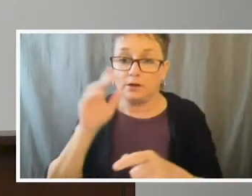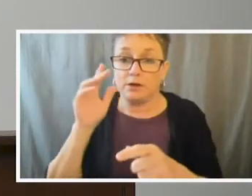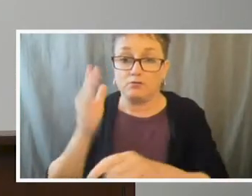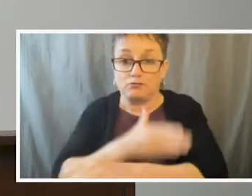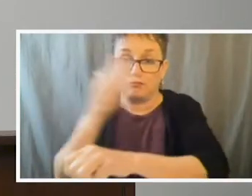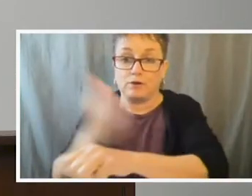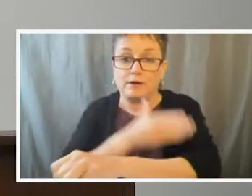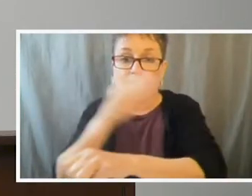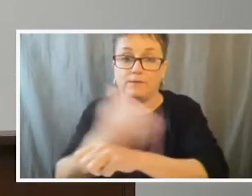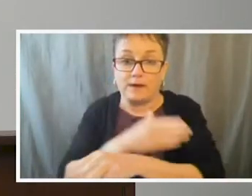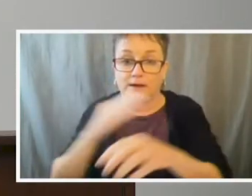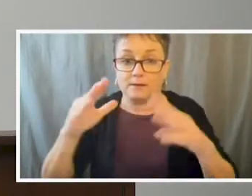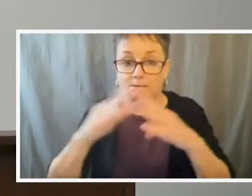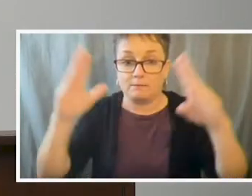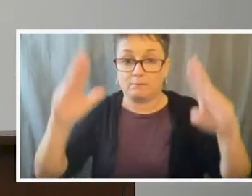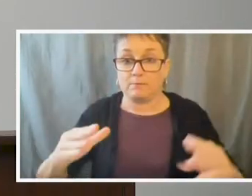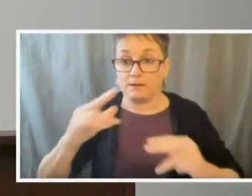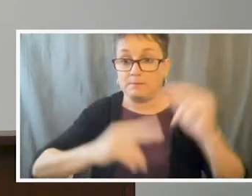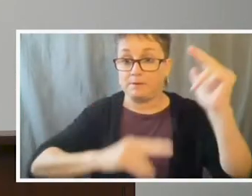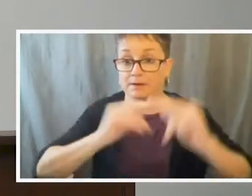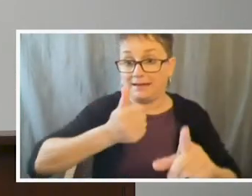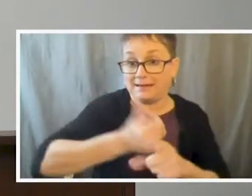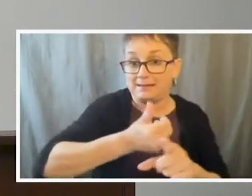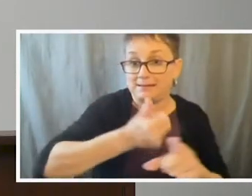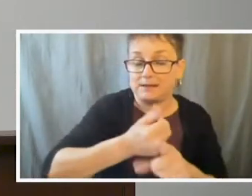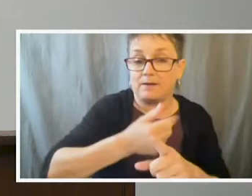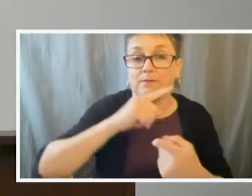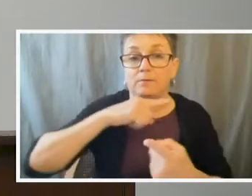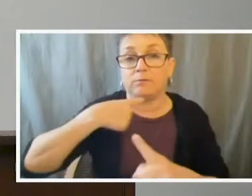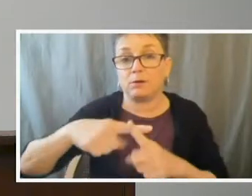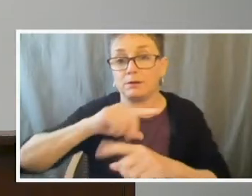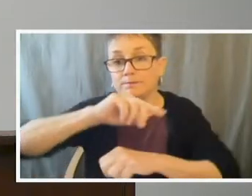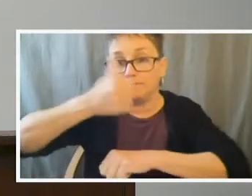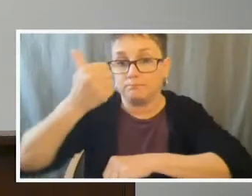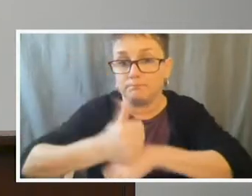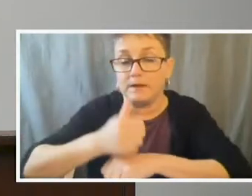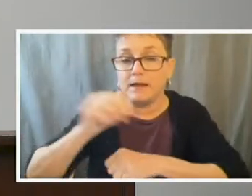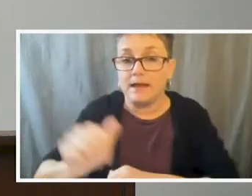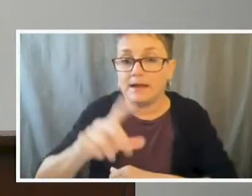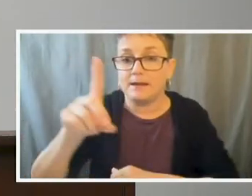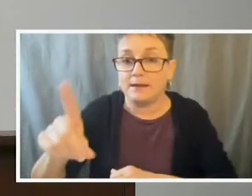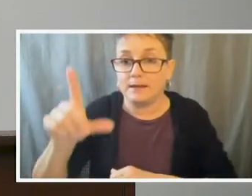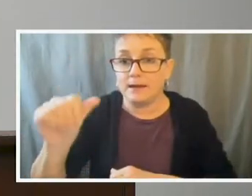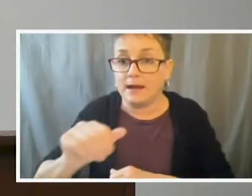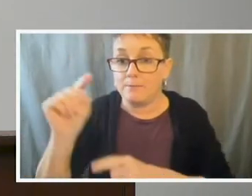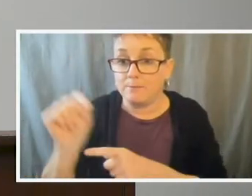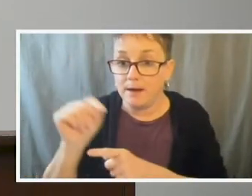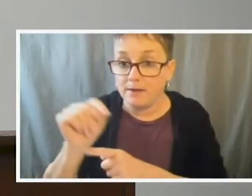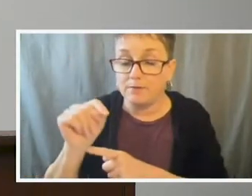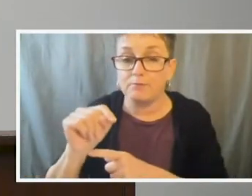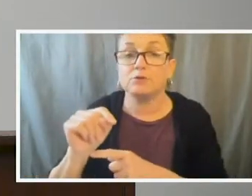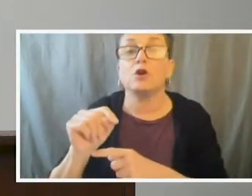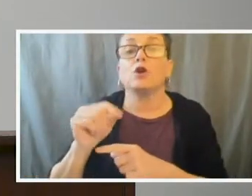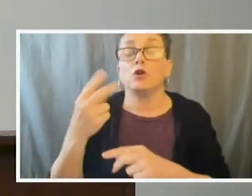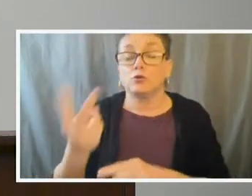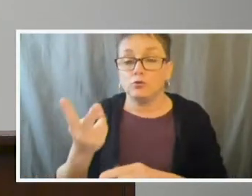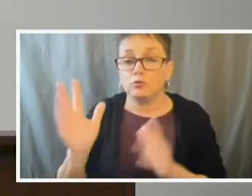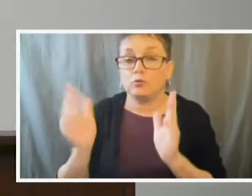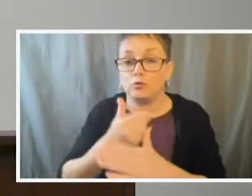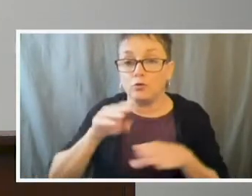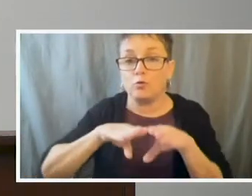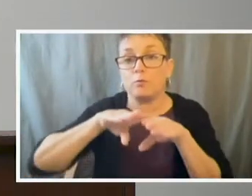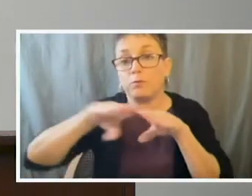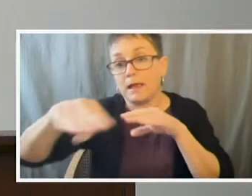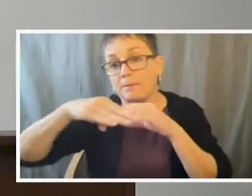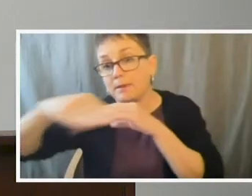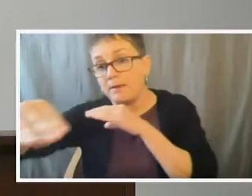station building, including the installation of new ADA compliant bathrooms, installed two new high-level platforms for easy boarding and deboarding, installed